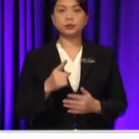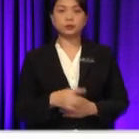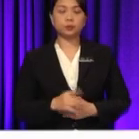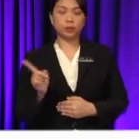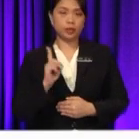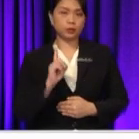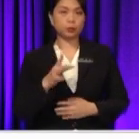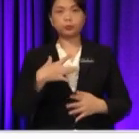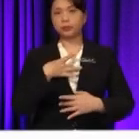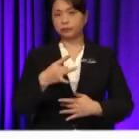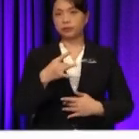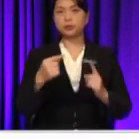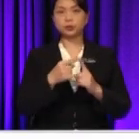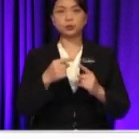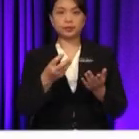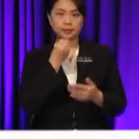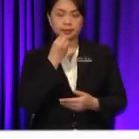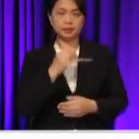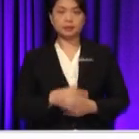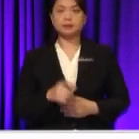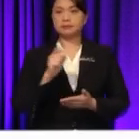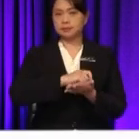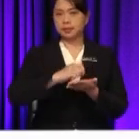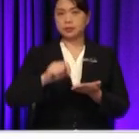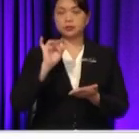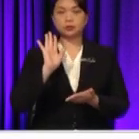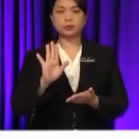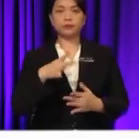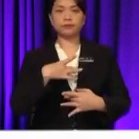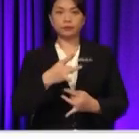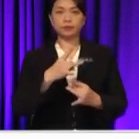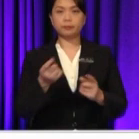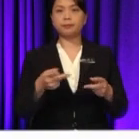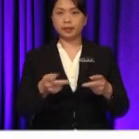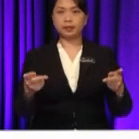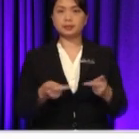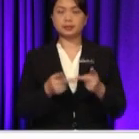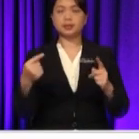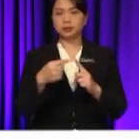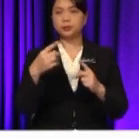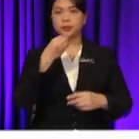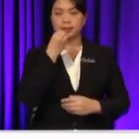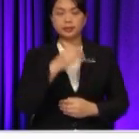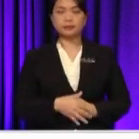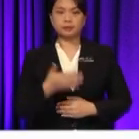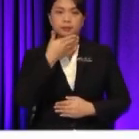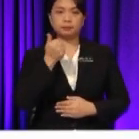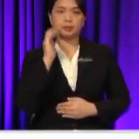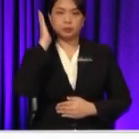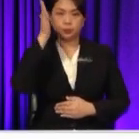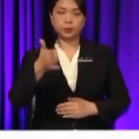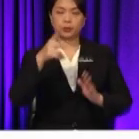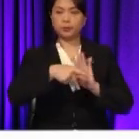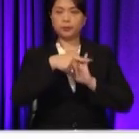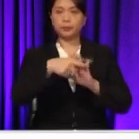Somewhere else? Write an article about your favorite type of place to eat, explaining why you prefer it. The best articles will be published in our magazine